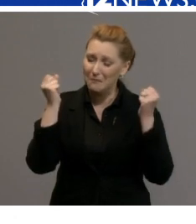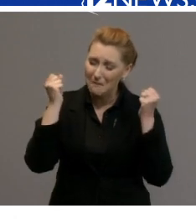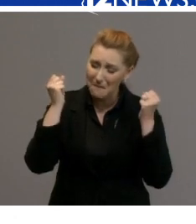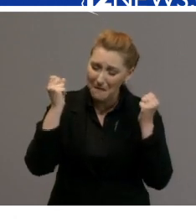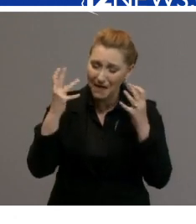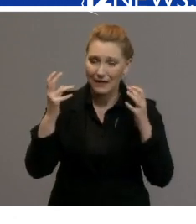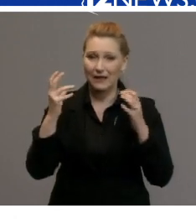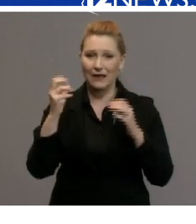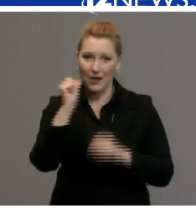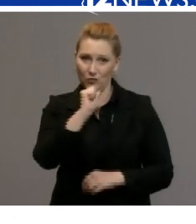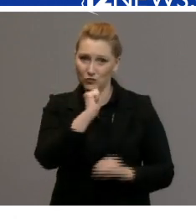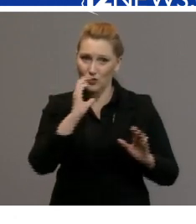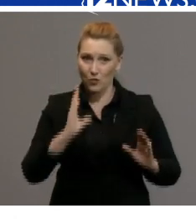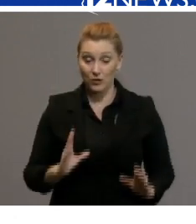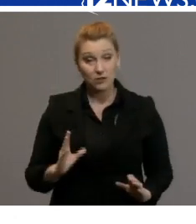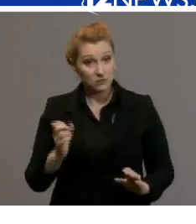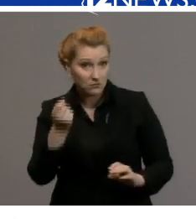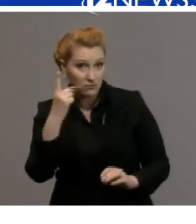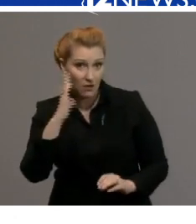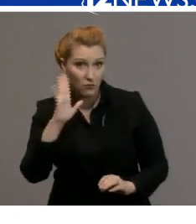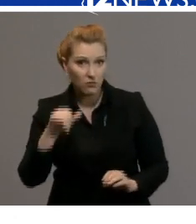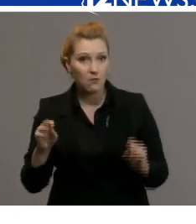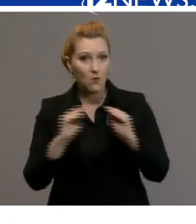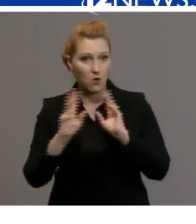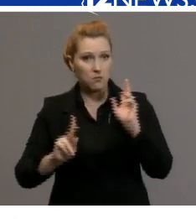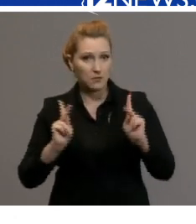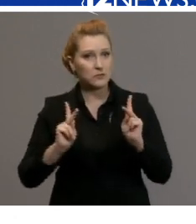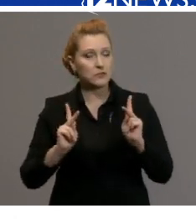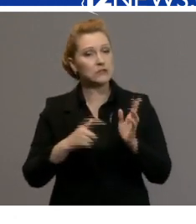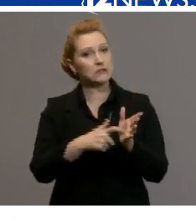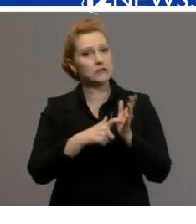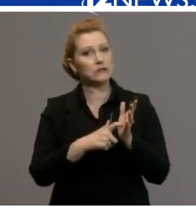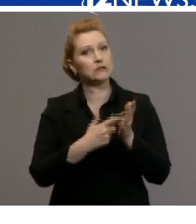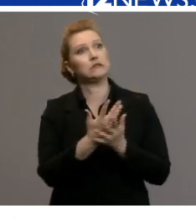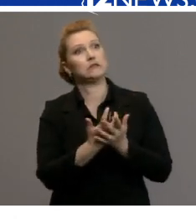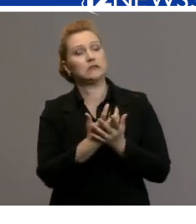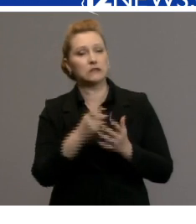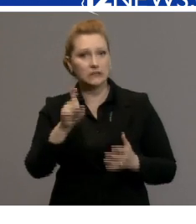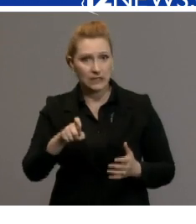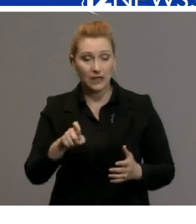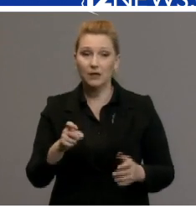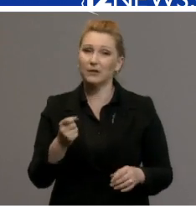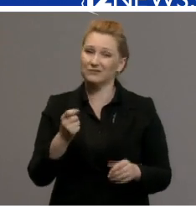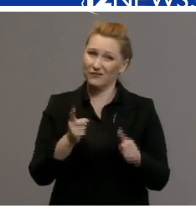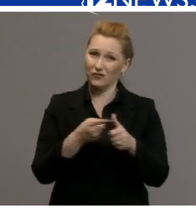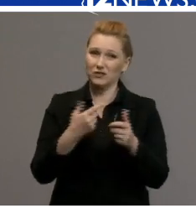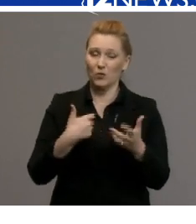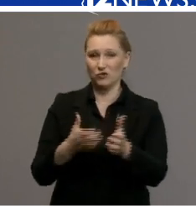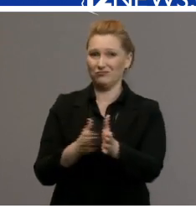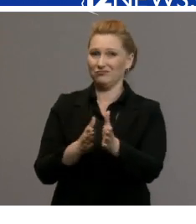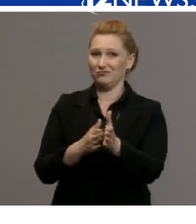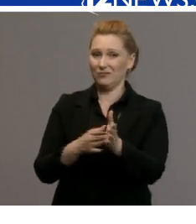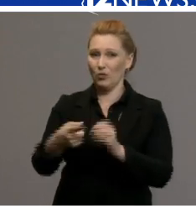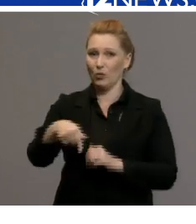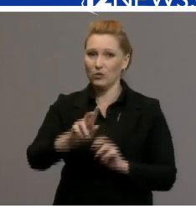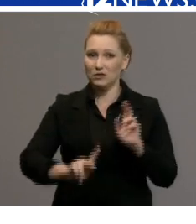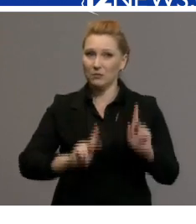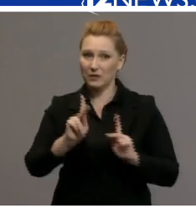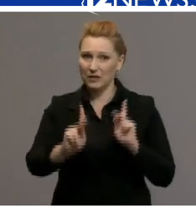to do that and to get this right, but I want to recognize their effort because it has been